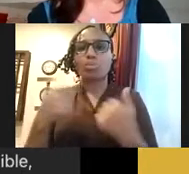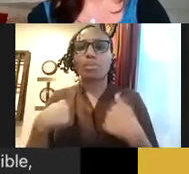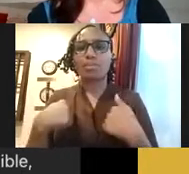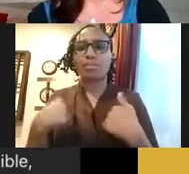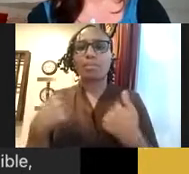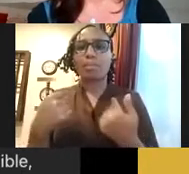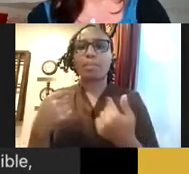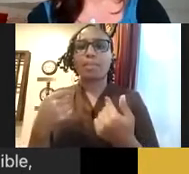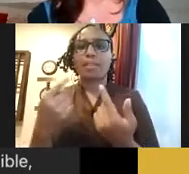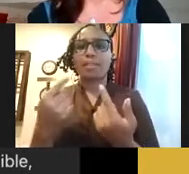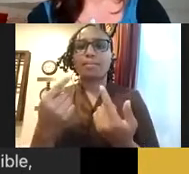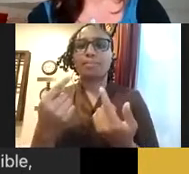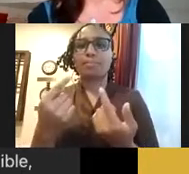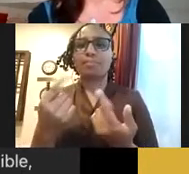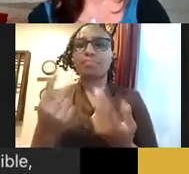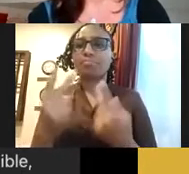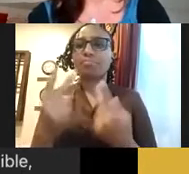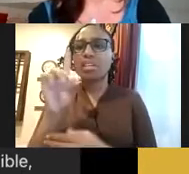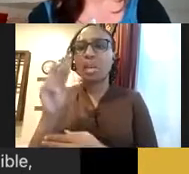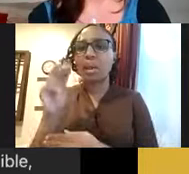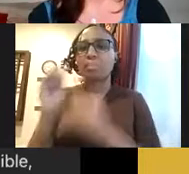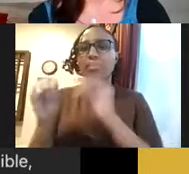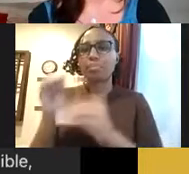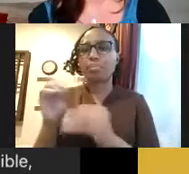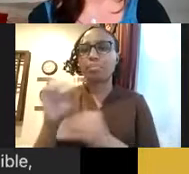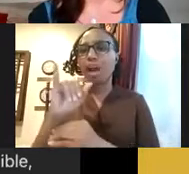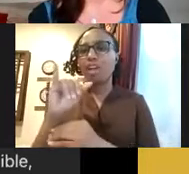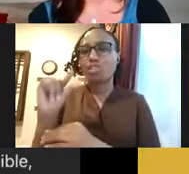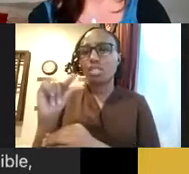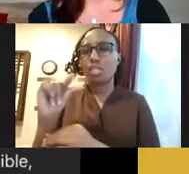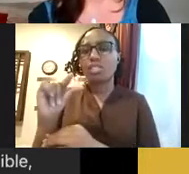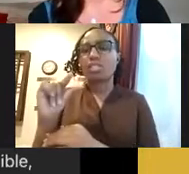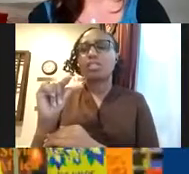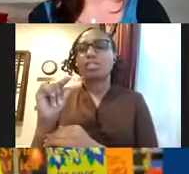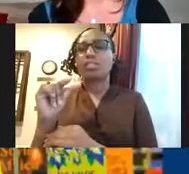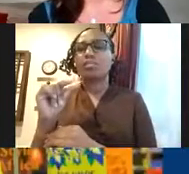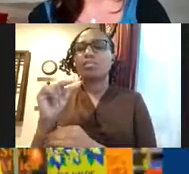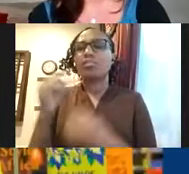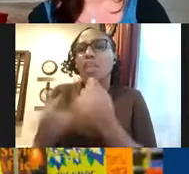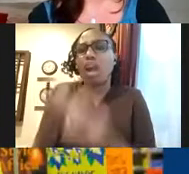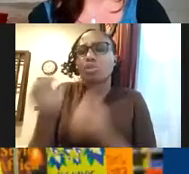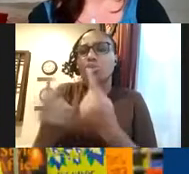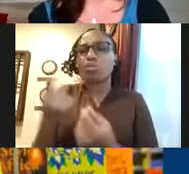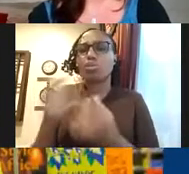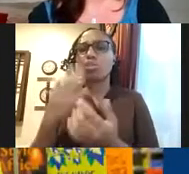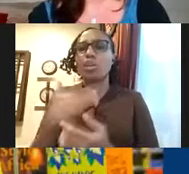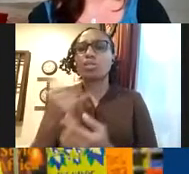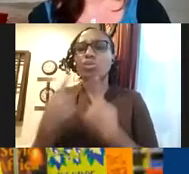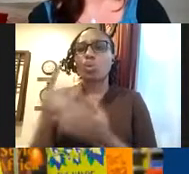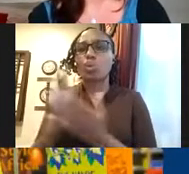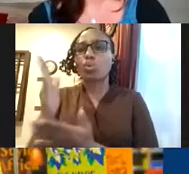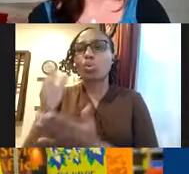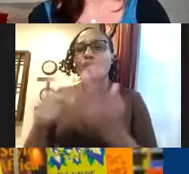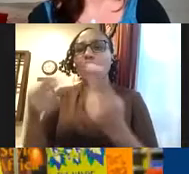just sobbing in the DMs, voice notes in my Instagram DM, just kind of really having real reactions and wanting to talk through what's happening for them and what this